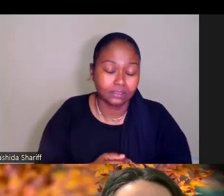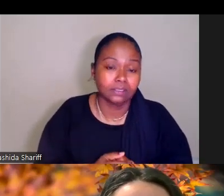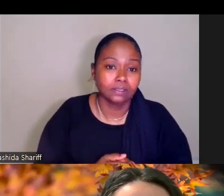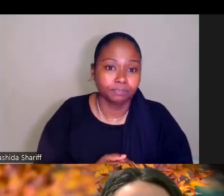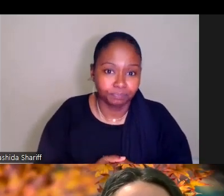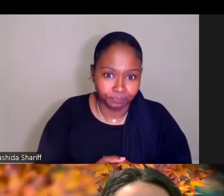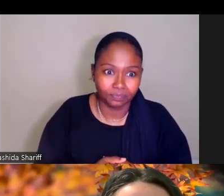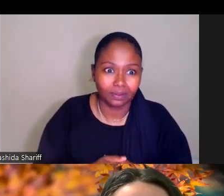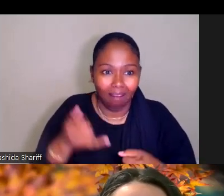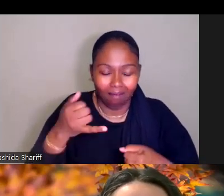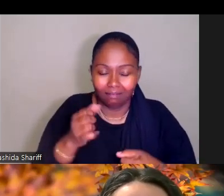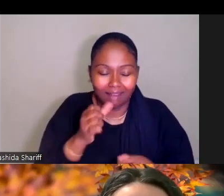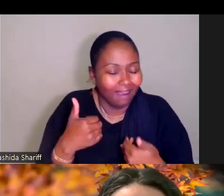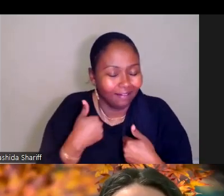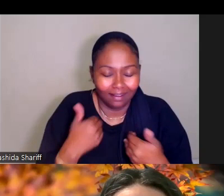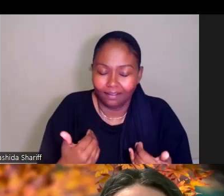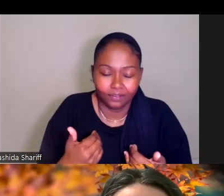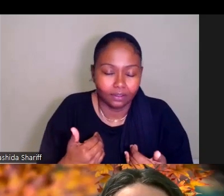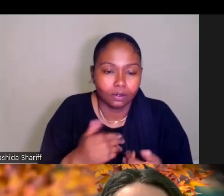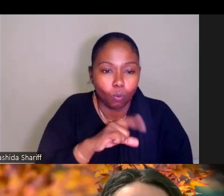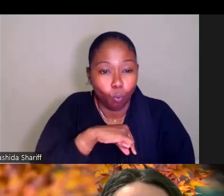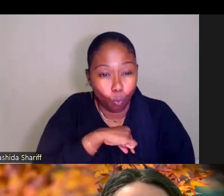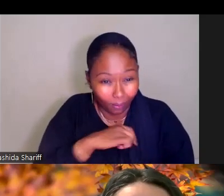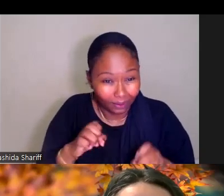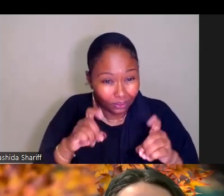Lack of education about what the public guardian